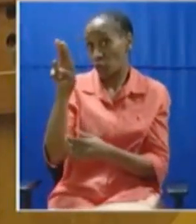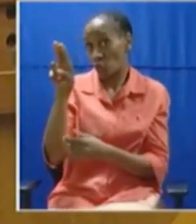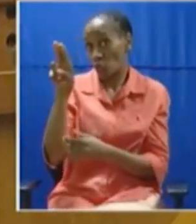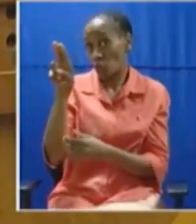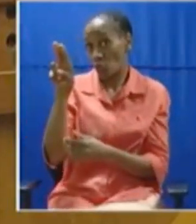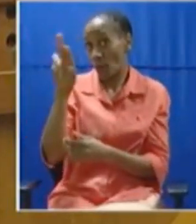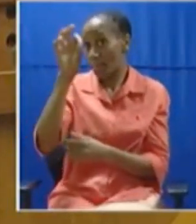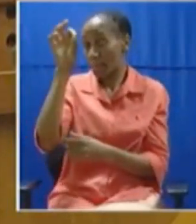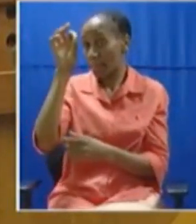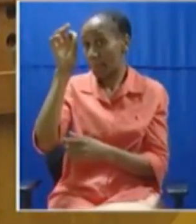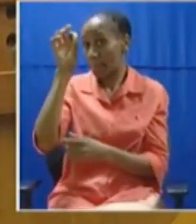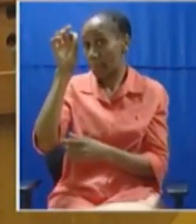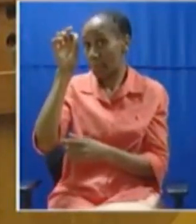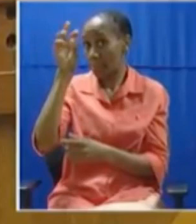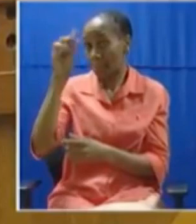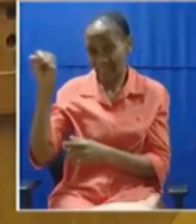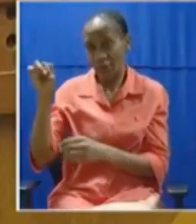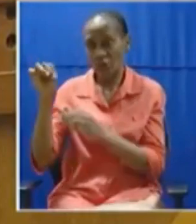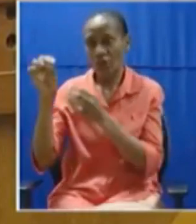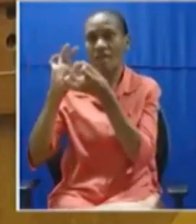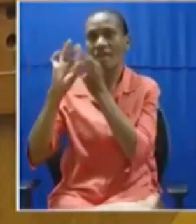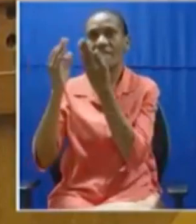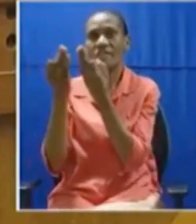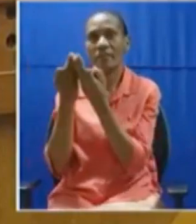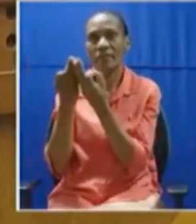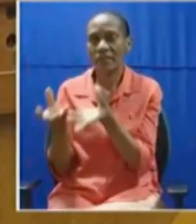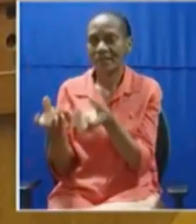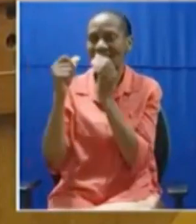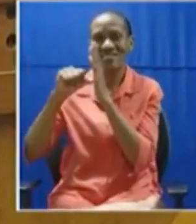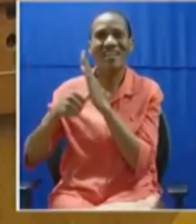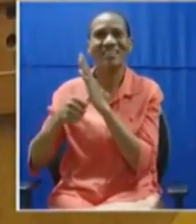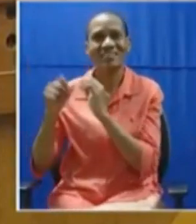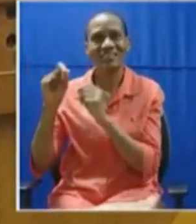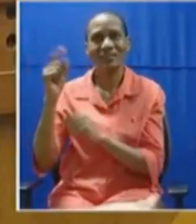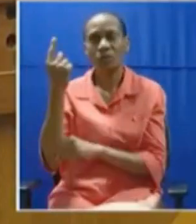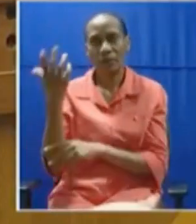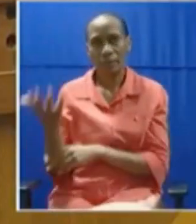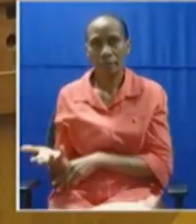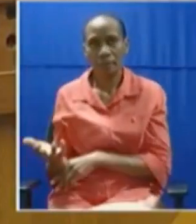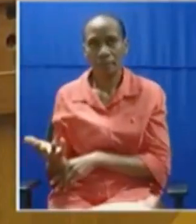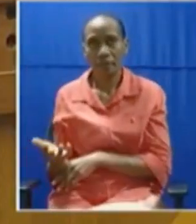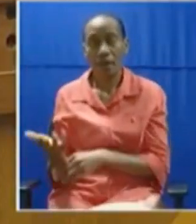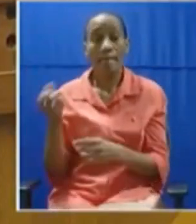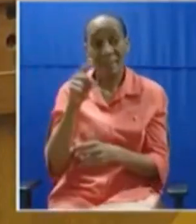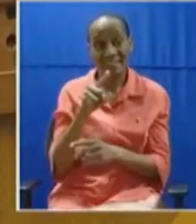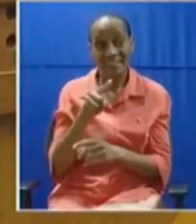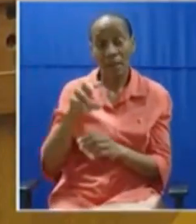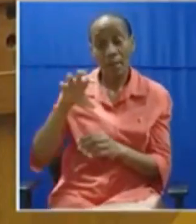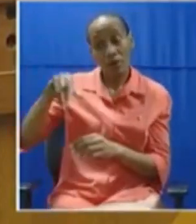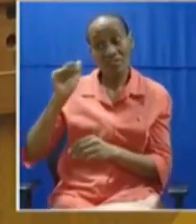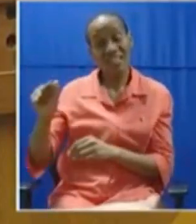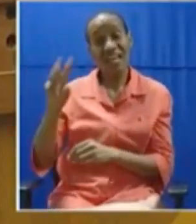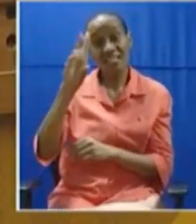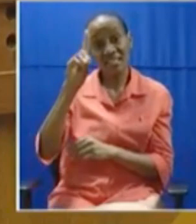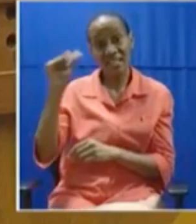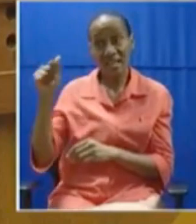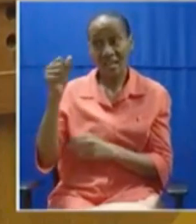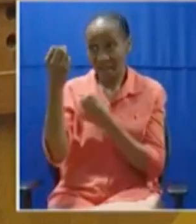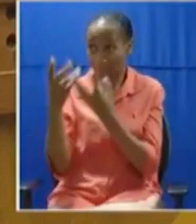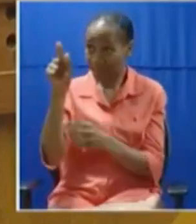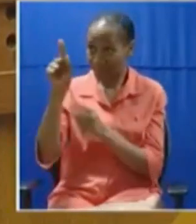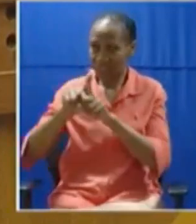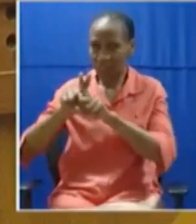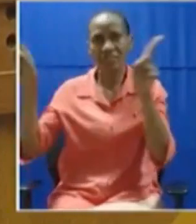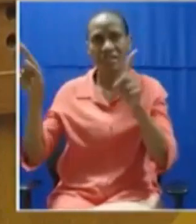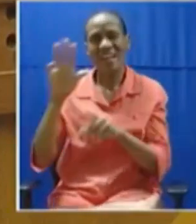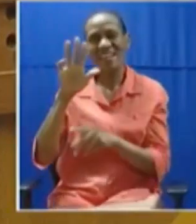families rely on grant income alone. But where the DA governs, this number is 9%,